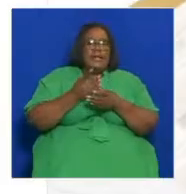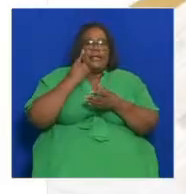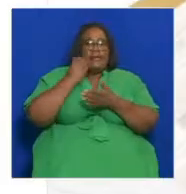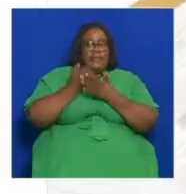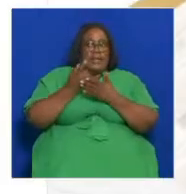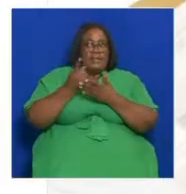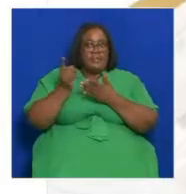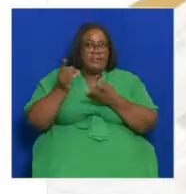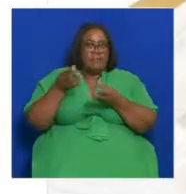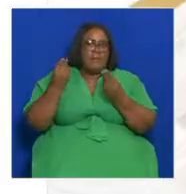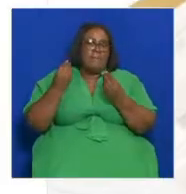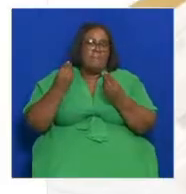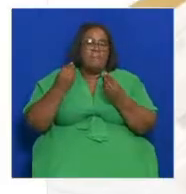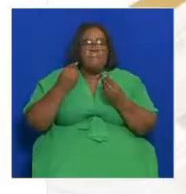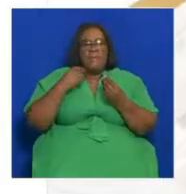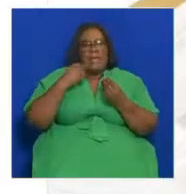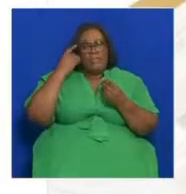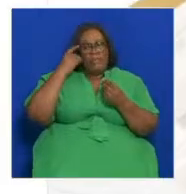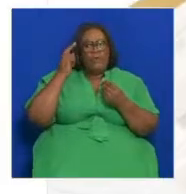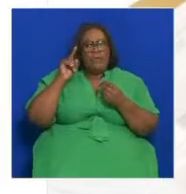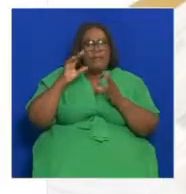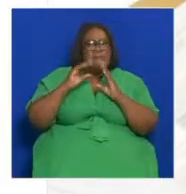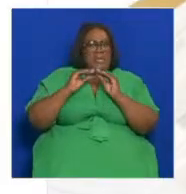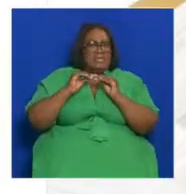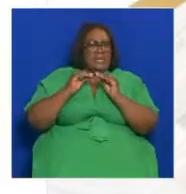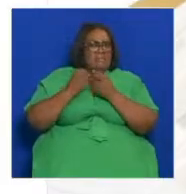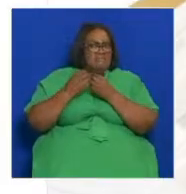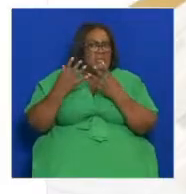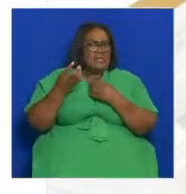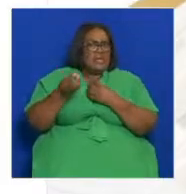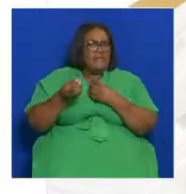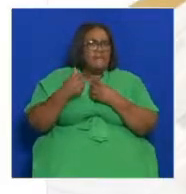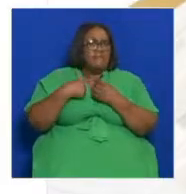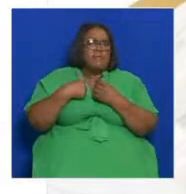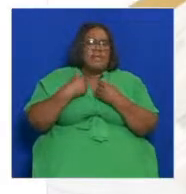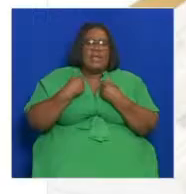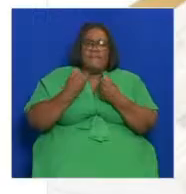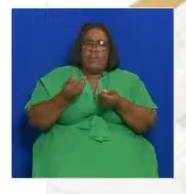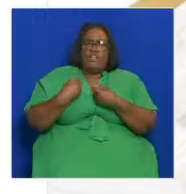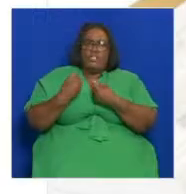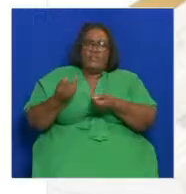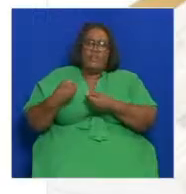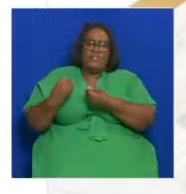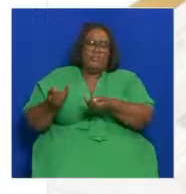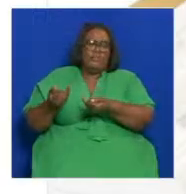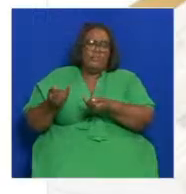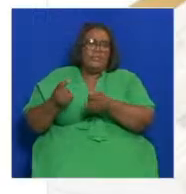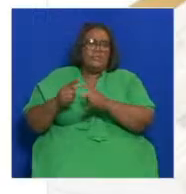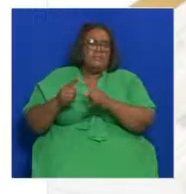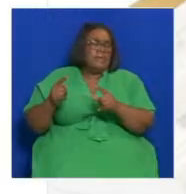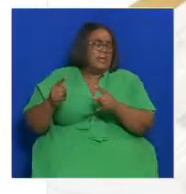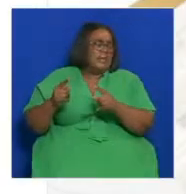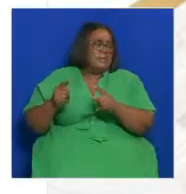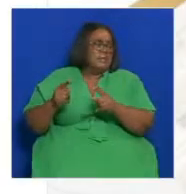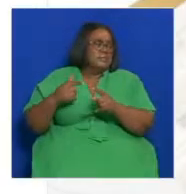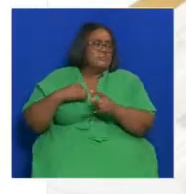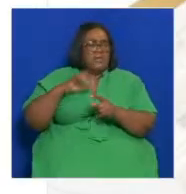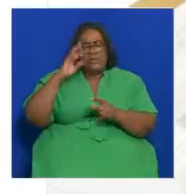a number of meetings where I was invited, which I cannot remember details